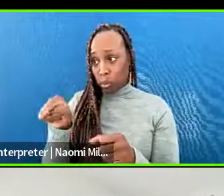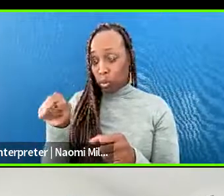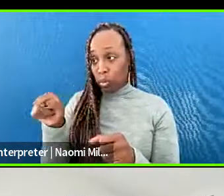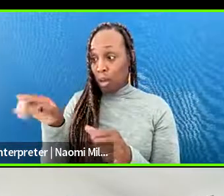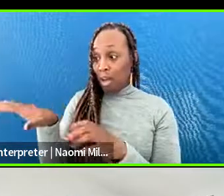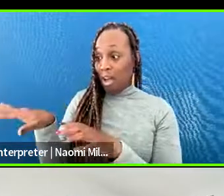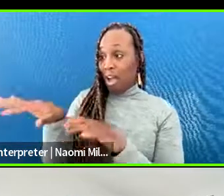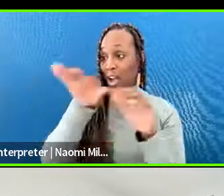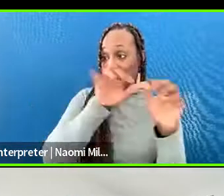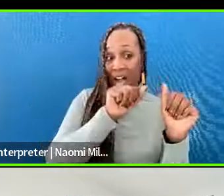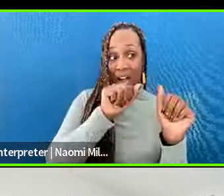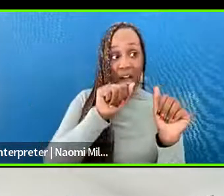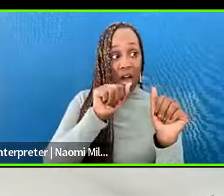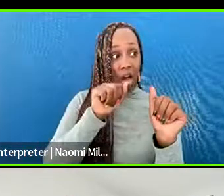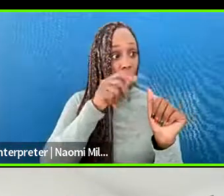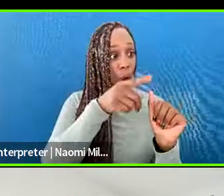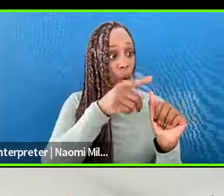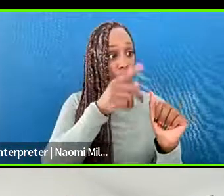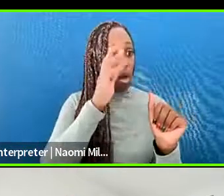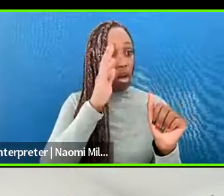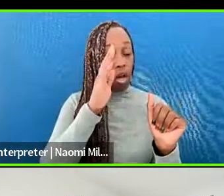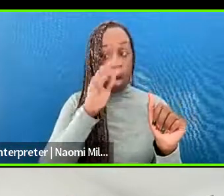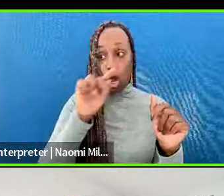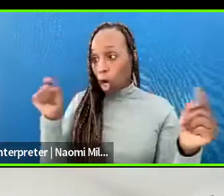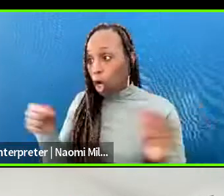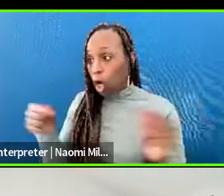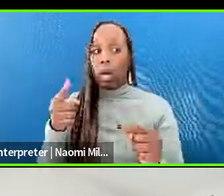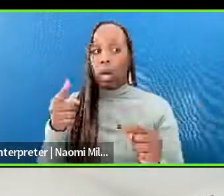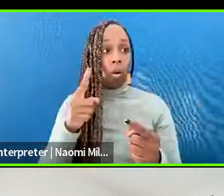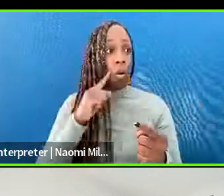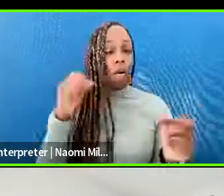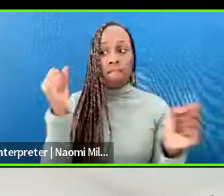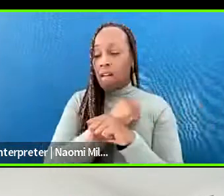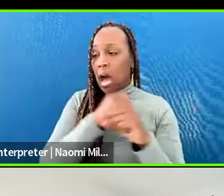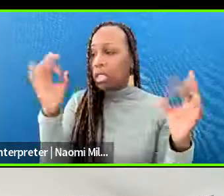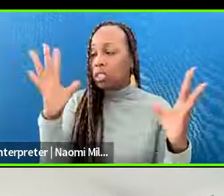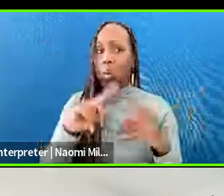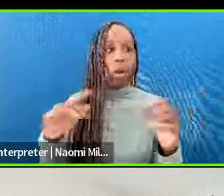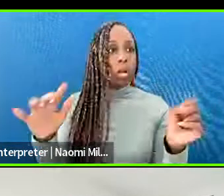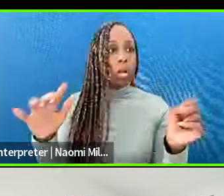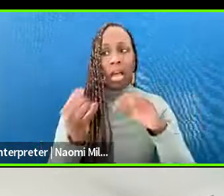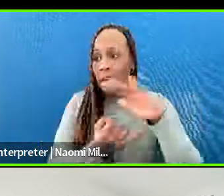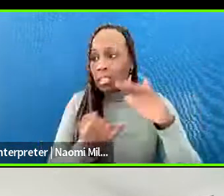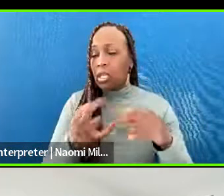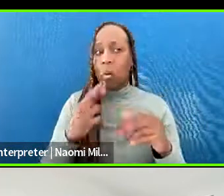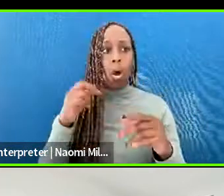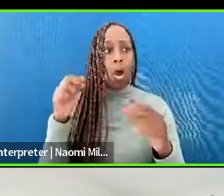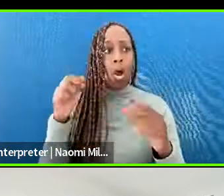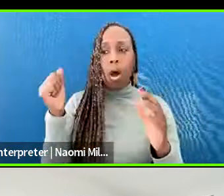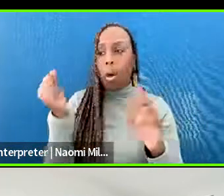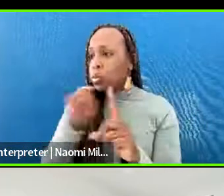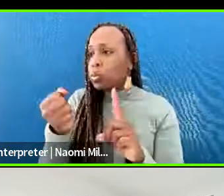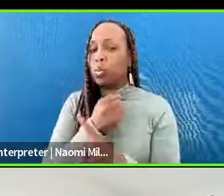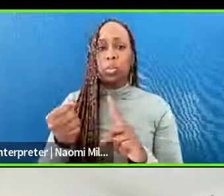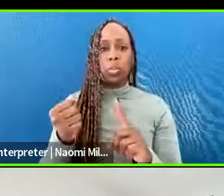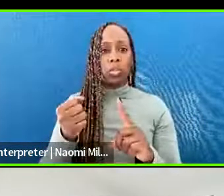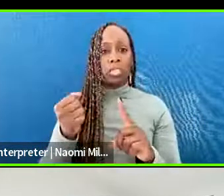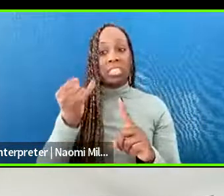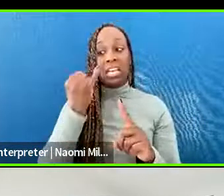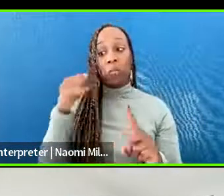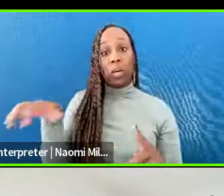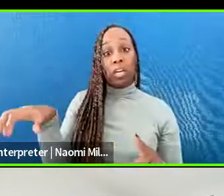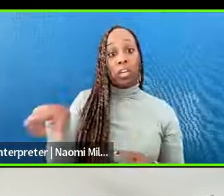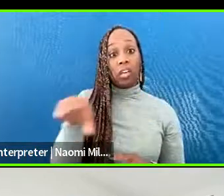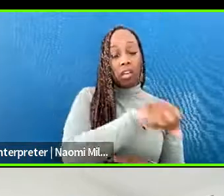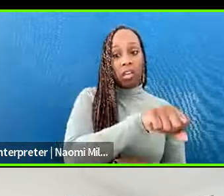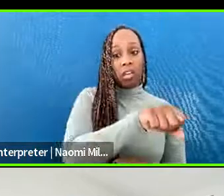be like, that they're not going to have harm or violence or complete isolation or abuse, like if we take them out of